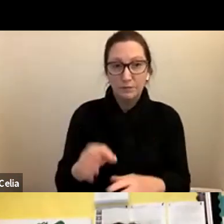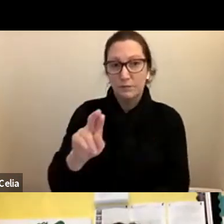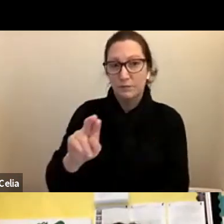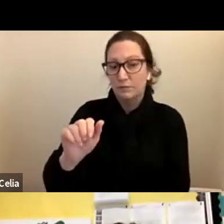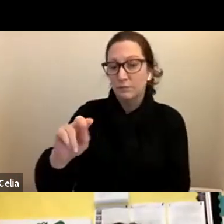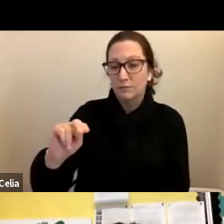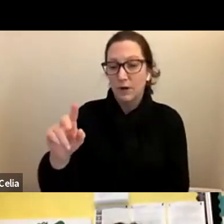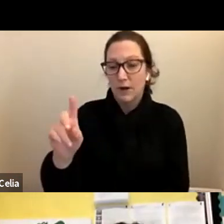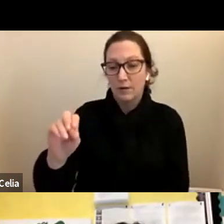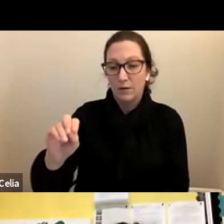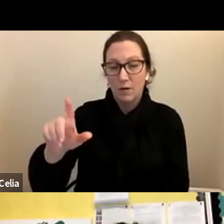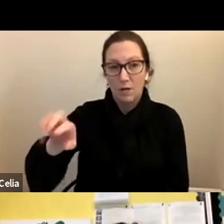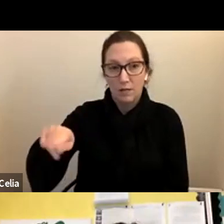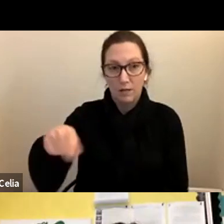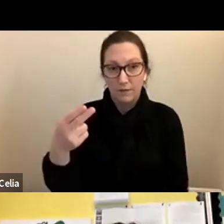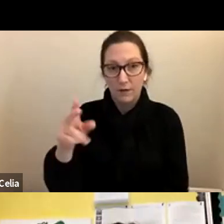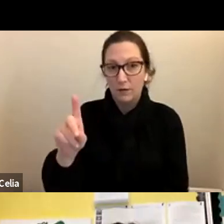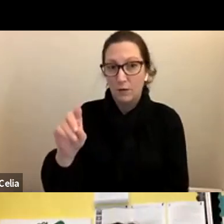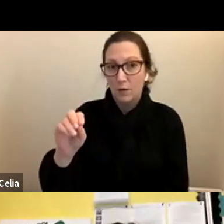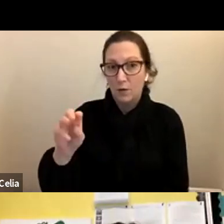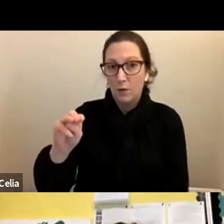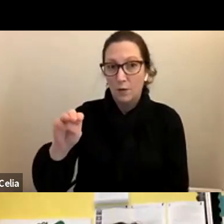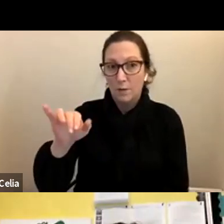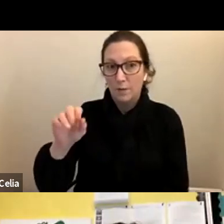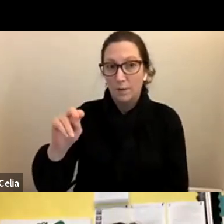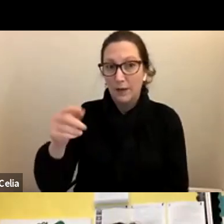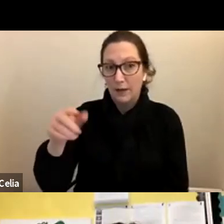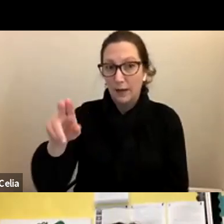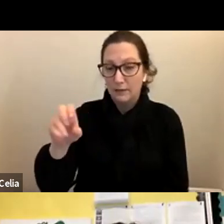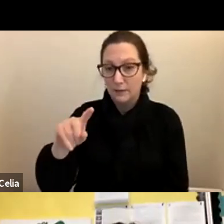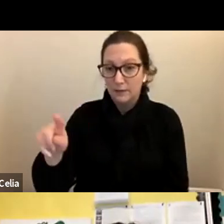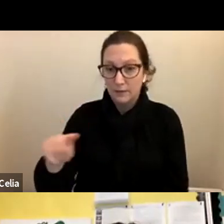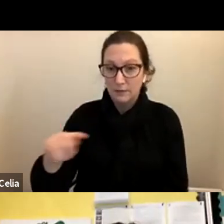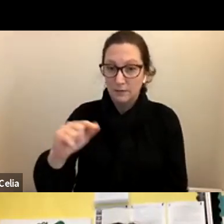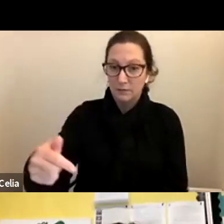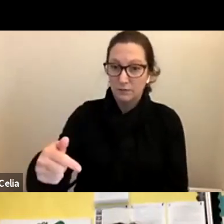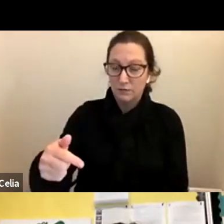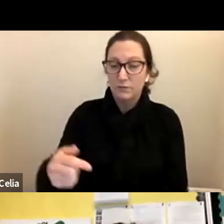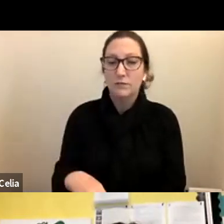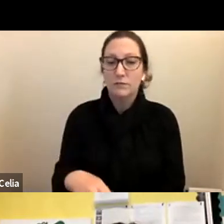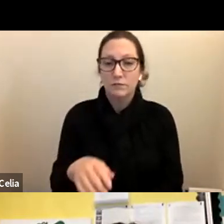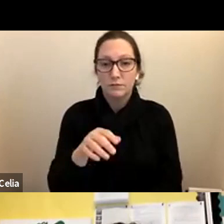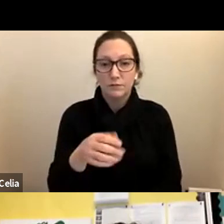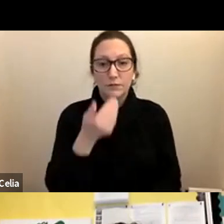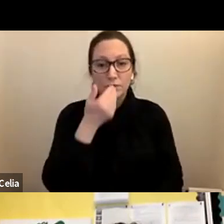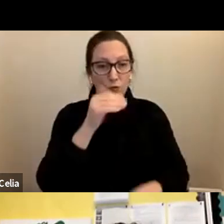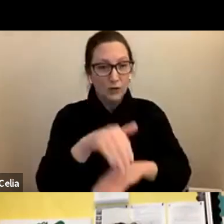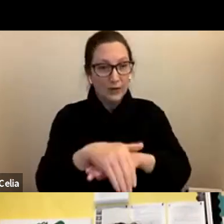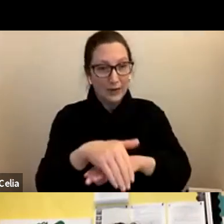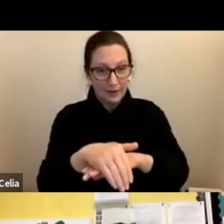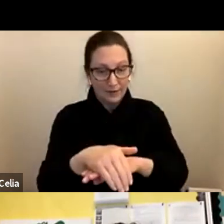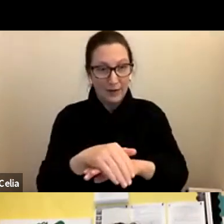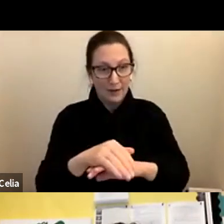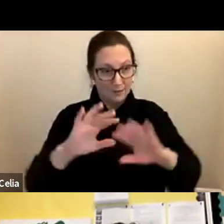Randolph Dominguez. Mr. Dominguez, will you introduce yourself, please? Hello, good evening, Mr. Contempasis and rest of